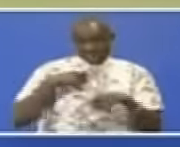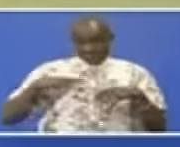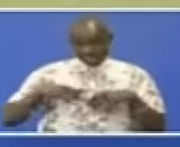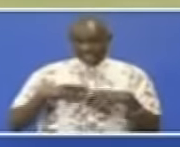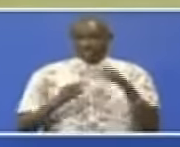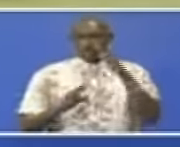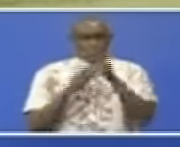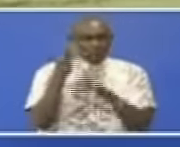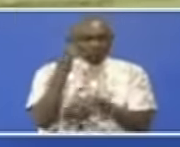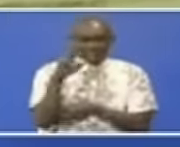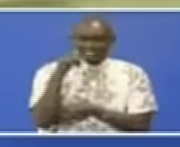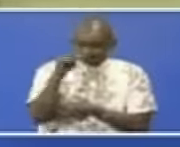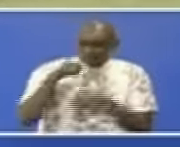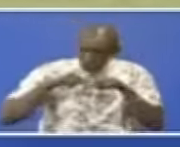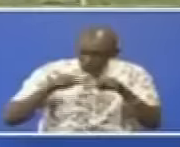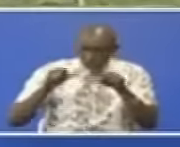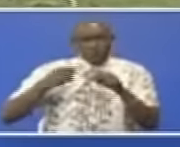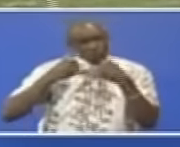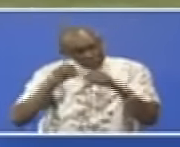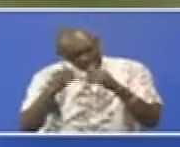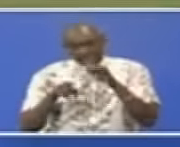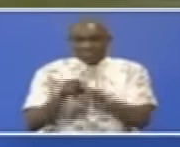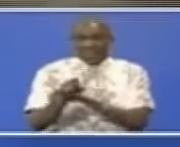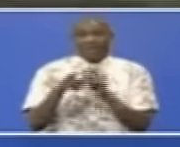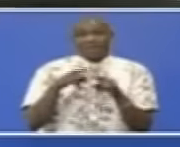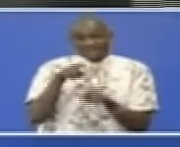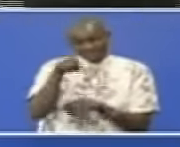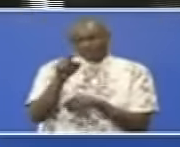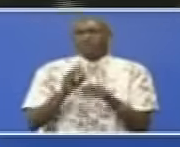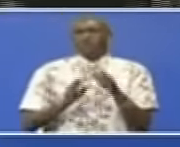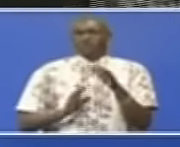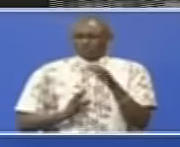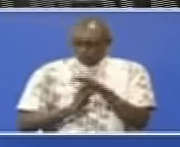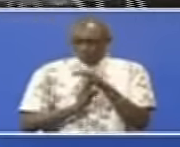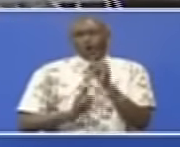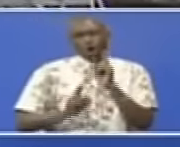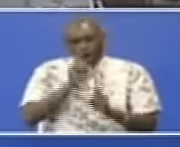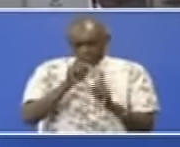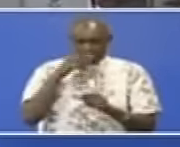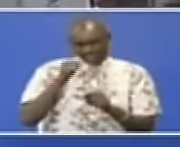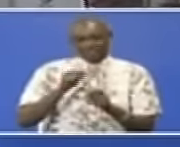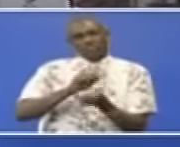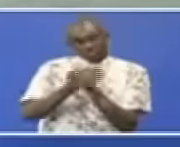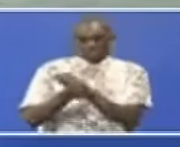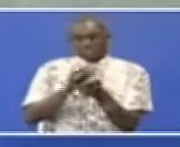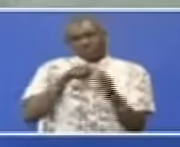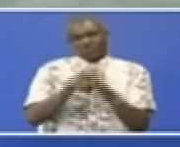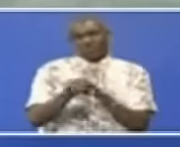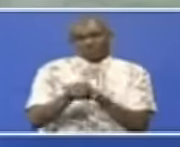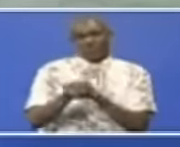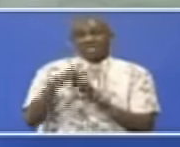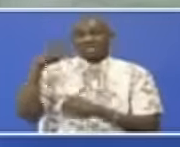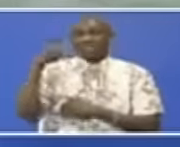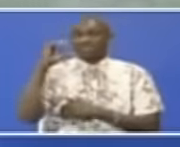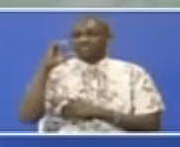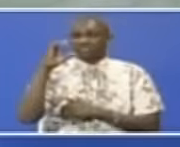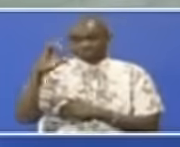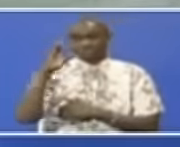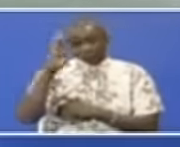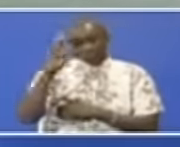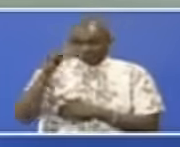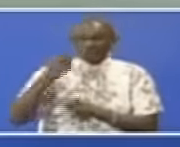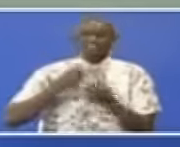Rai continued pressing and they added two tries and Mwita, who was at the top of his game, made successful conversions. KCB almost managed a